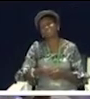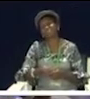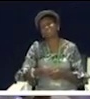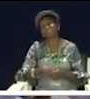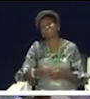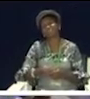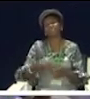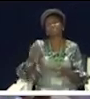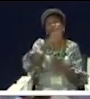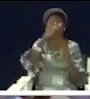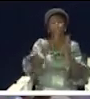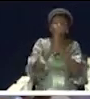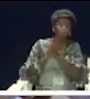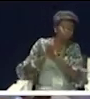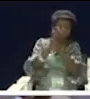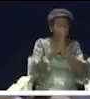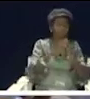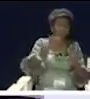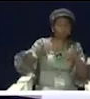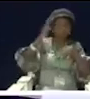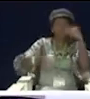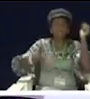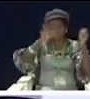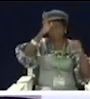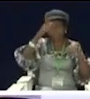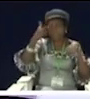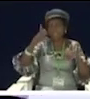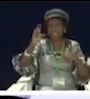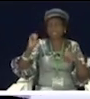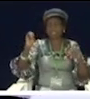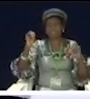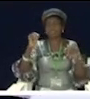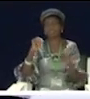You will have to pray more than I.